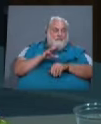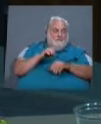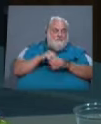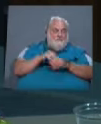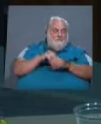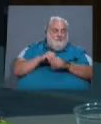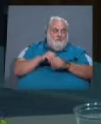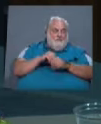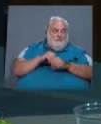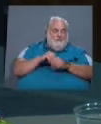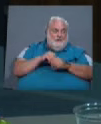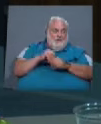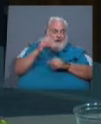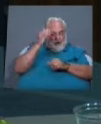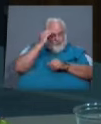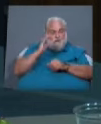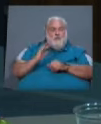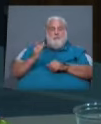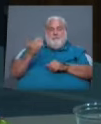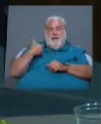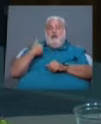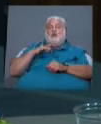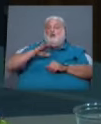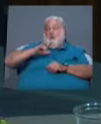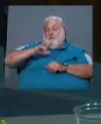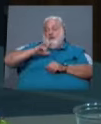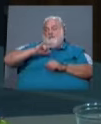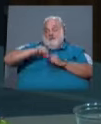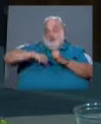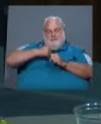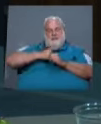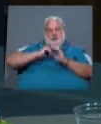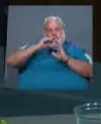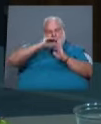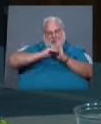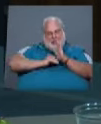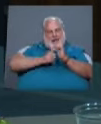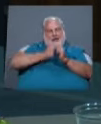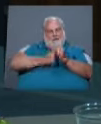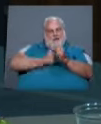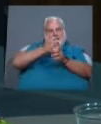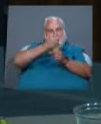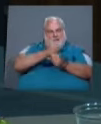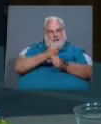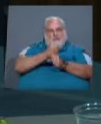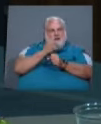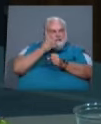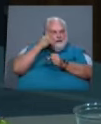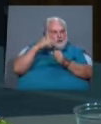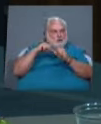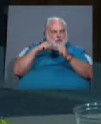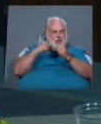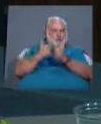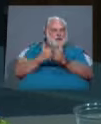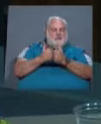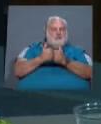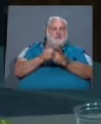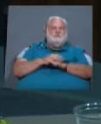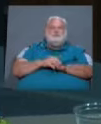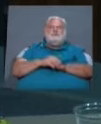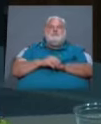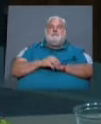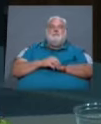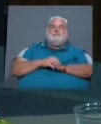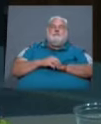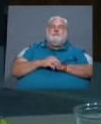Richardson, I can tell you that I know for 25 years they have been on every list I've obtained on neighborhood associations. Well, I think one of